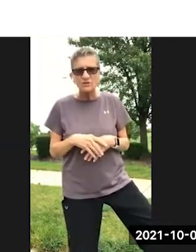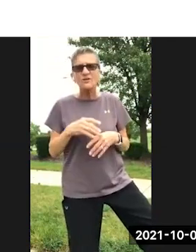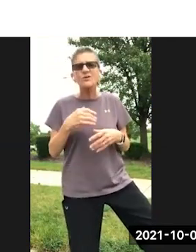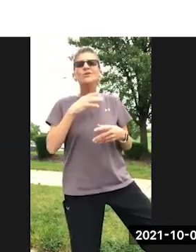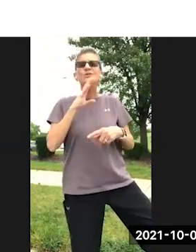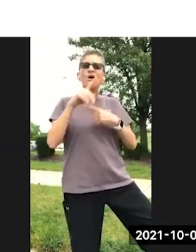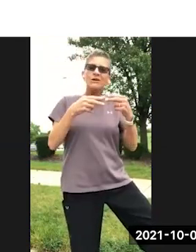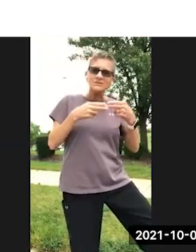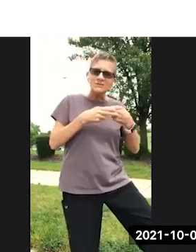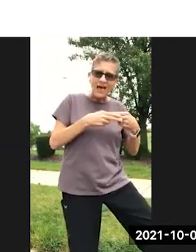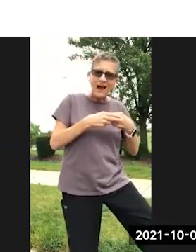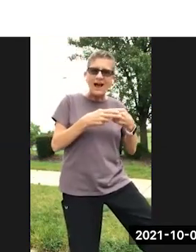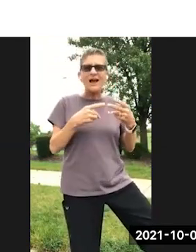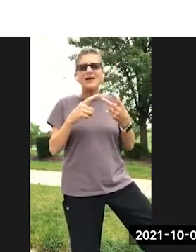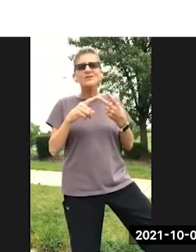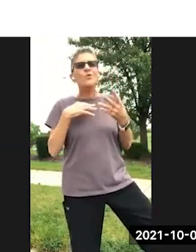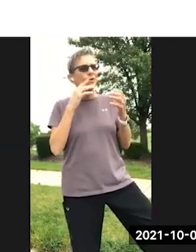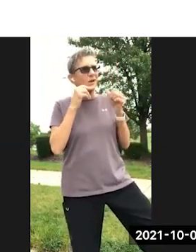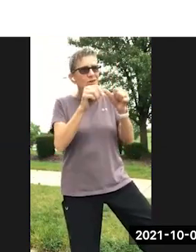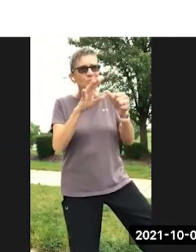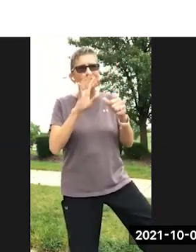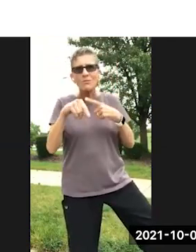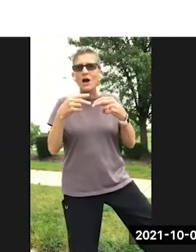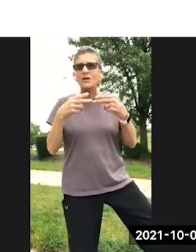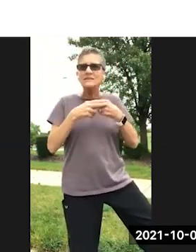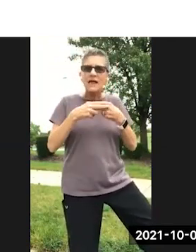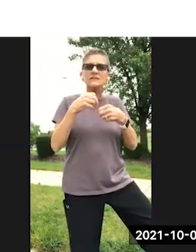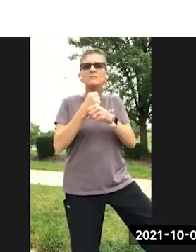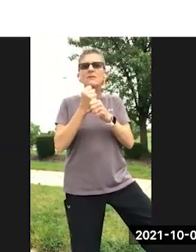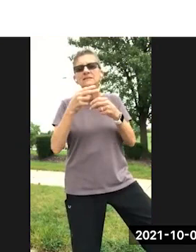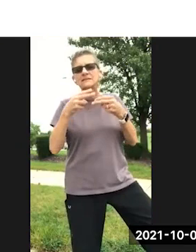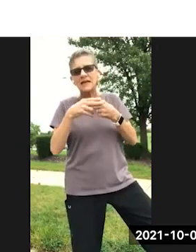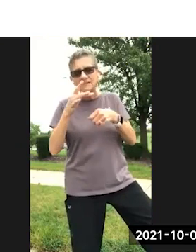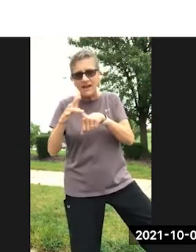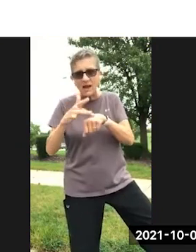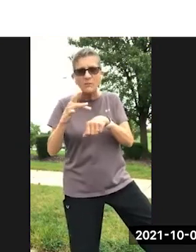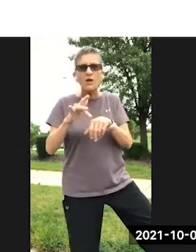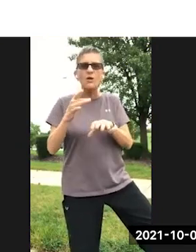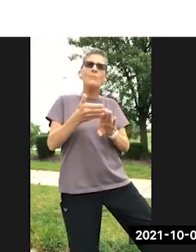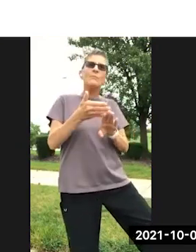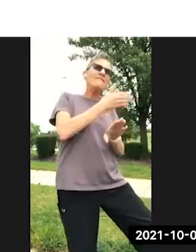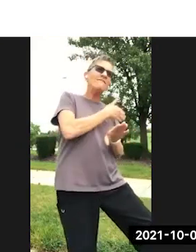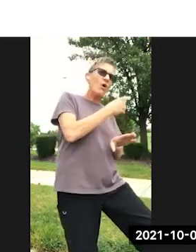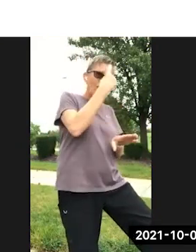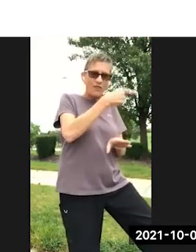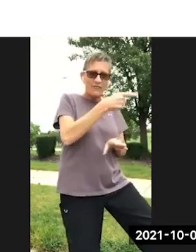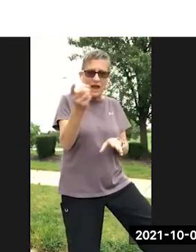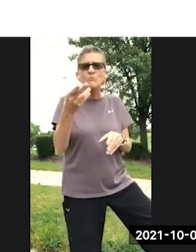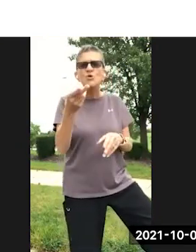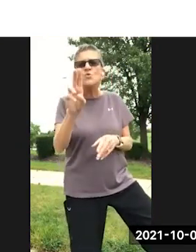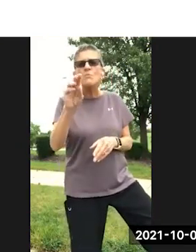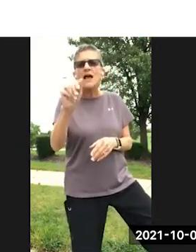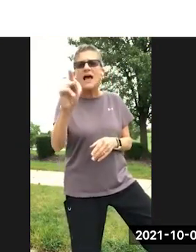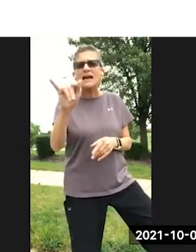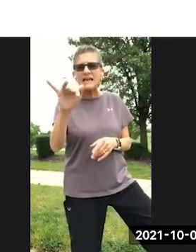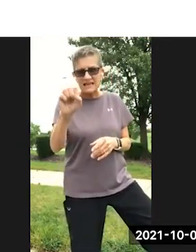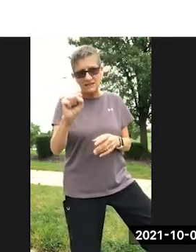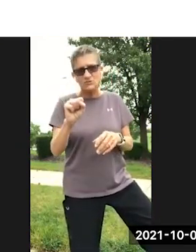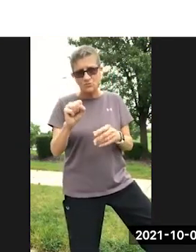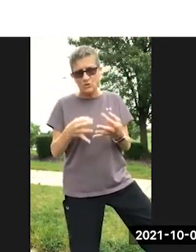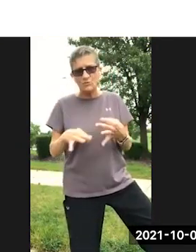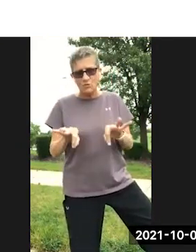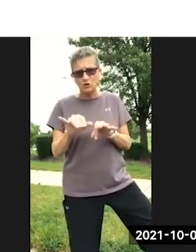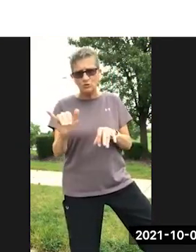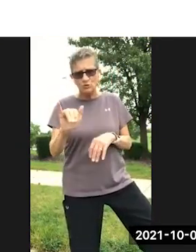and we'll continue to talk about slides and making slides available beforehand, even in the humanities. I would love to hear if people